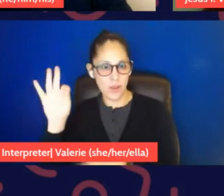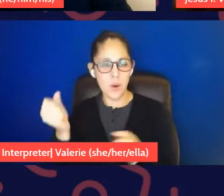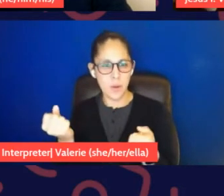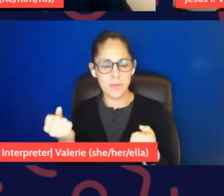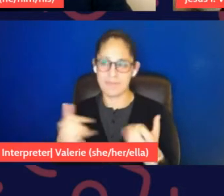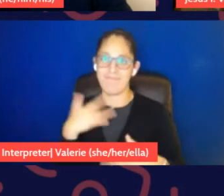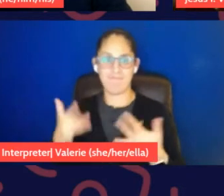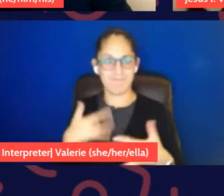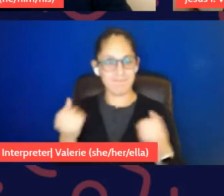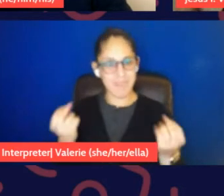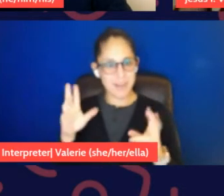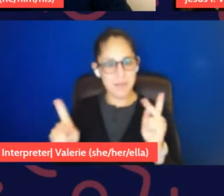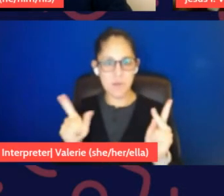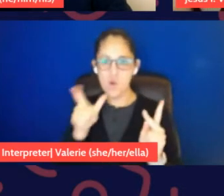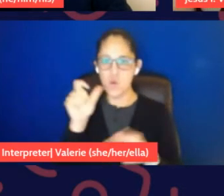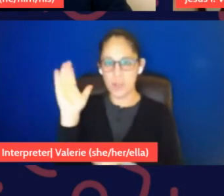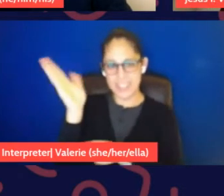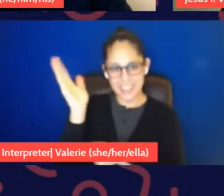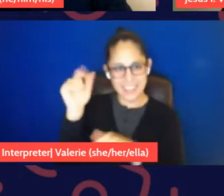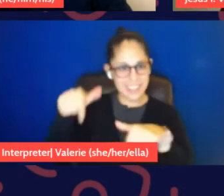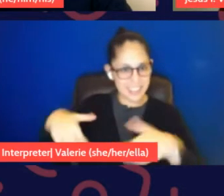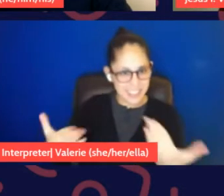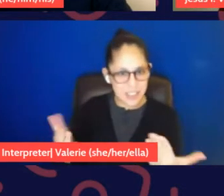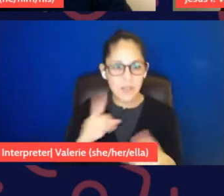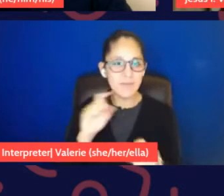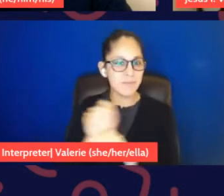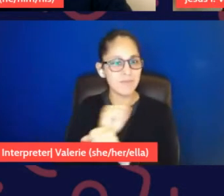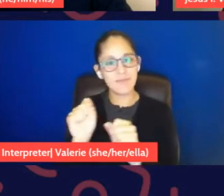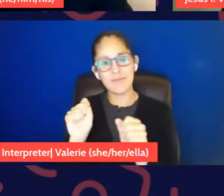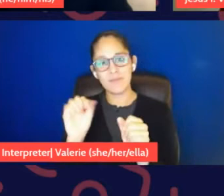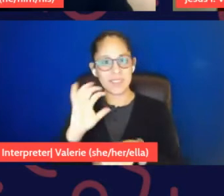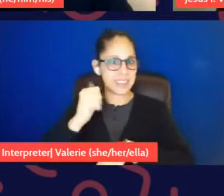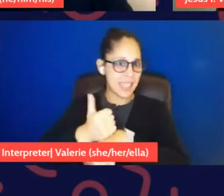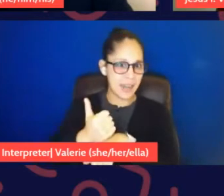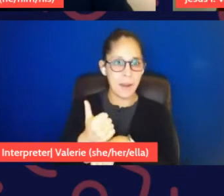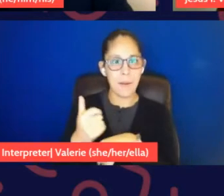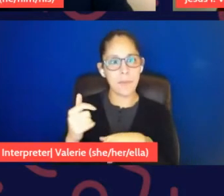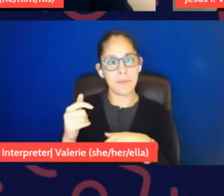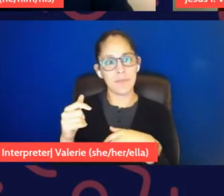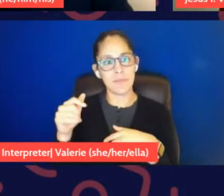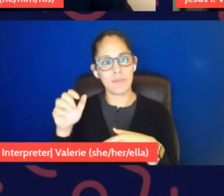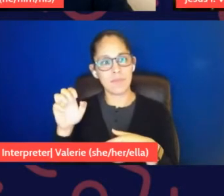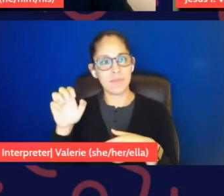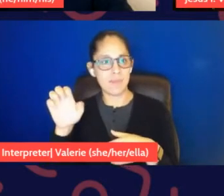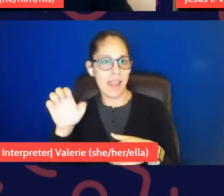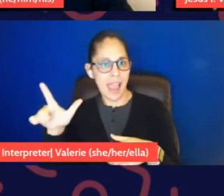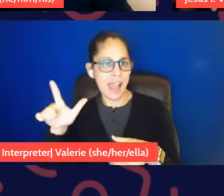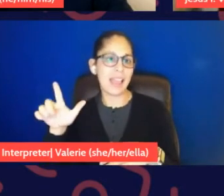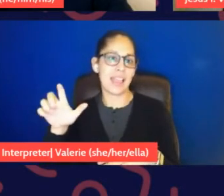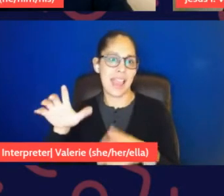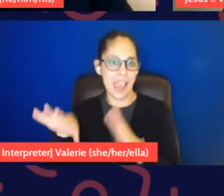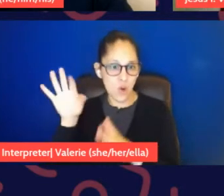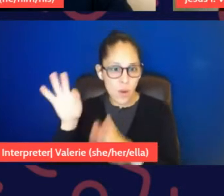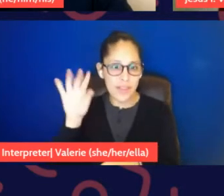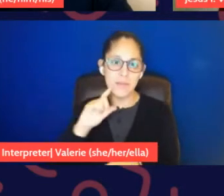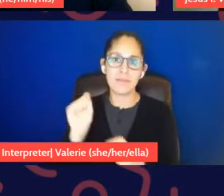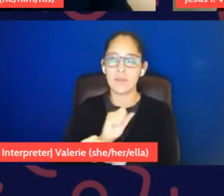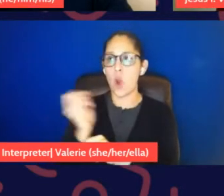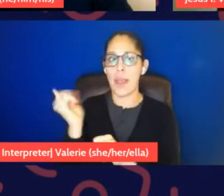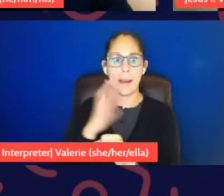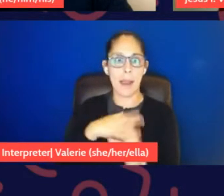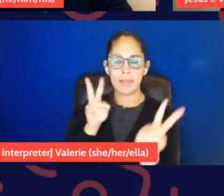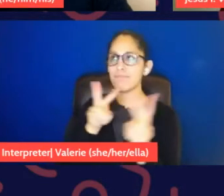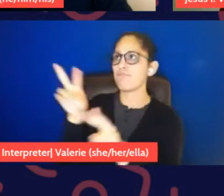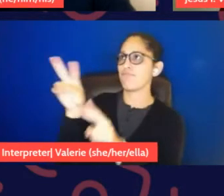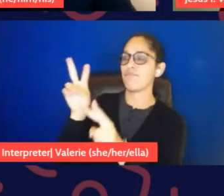are presenting and that are here and that helped to organize this Encuentro are like North Stars for me as a